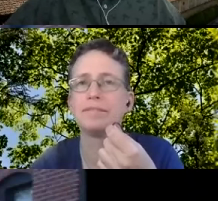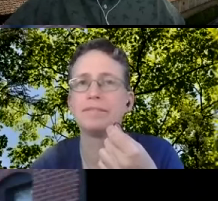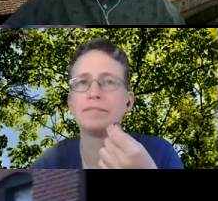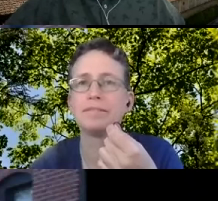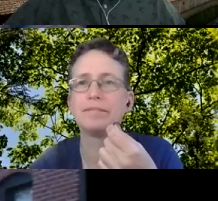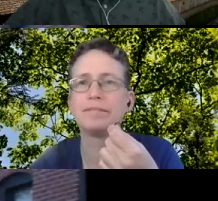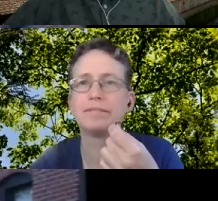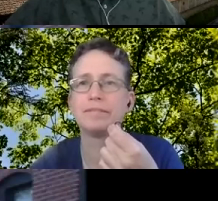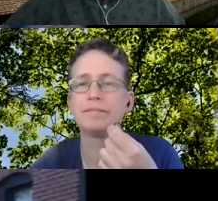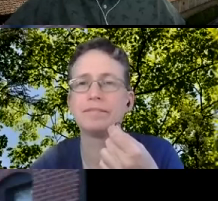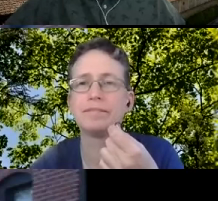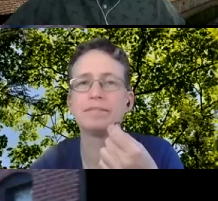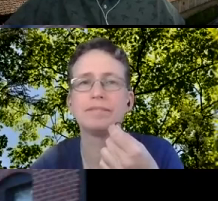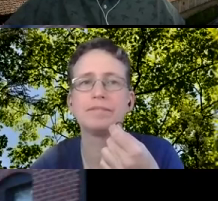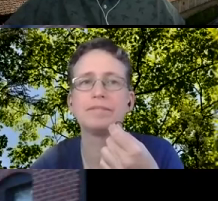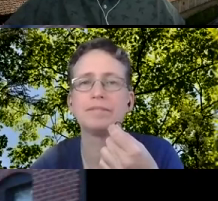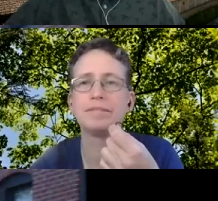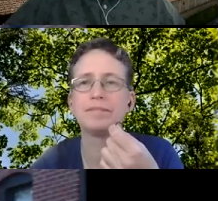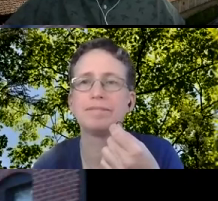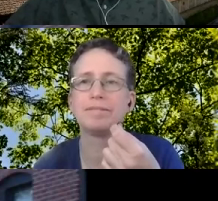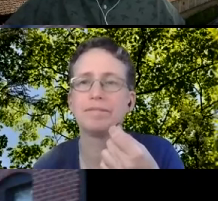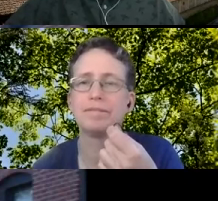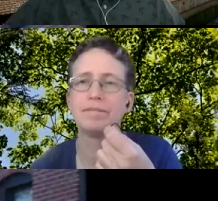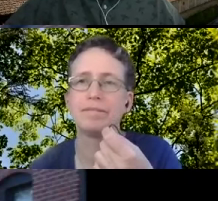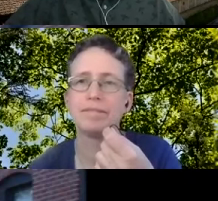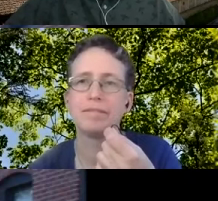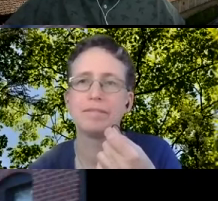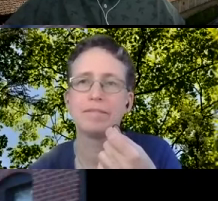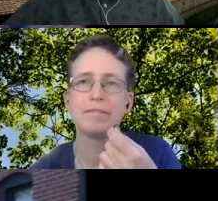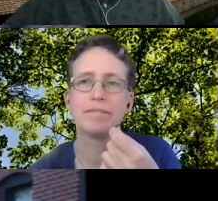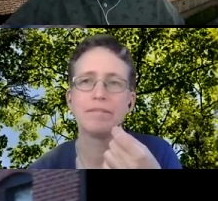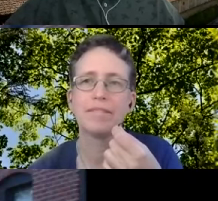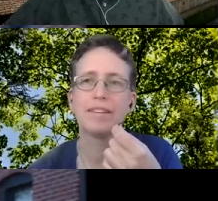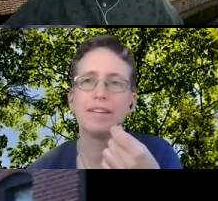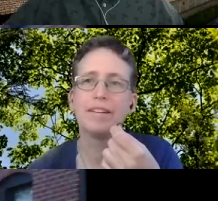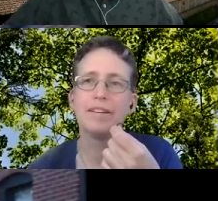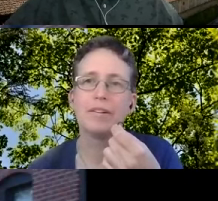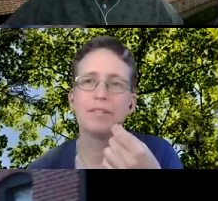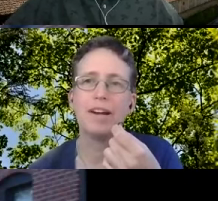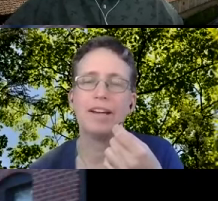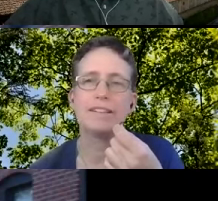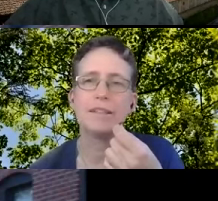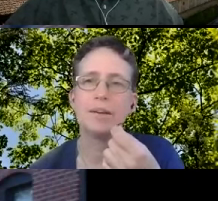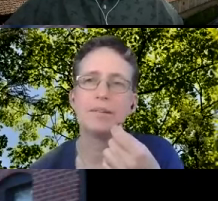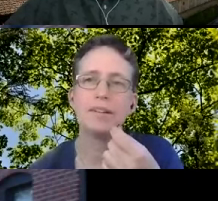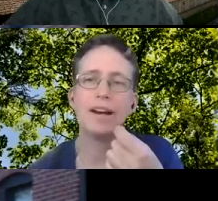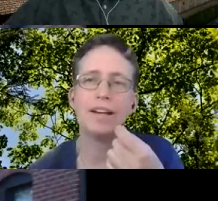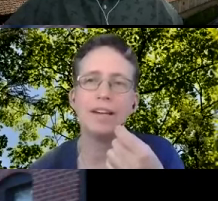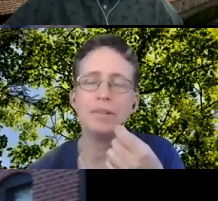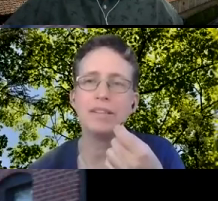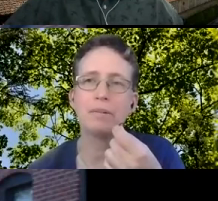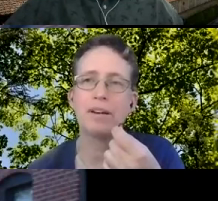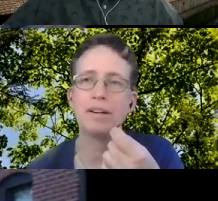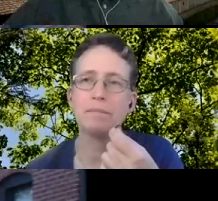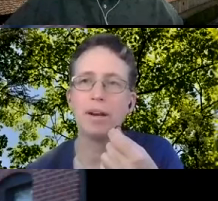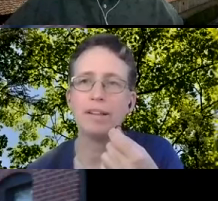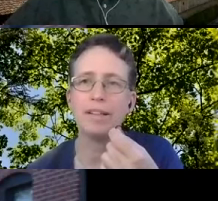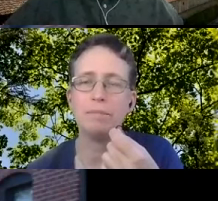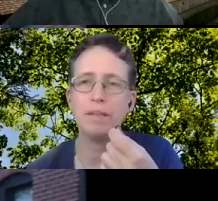like to know, Paige, what domestication in the city means to you. Right. So I use that